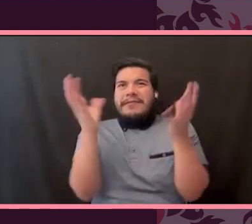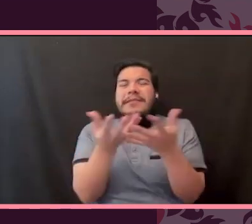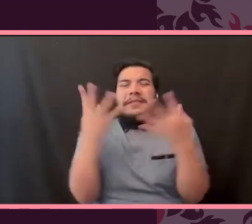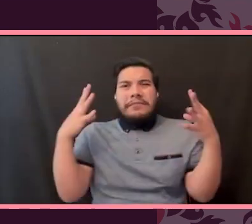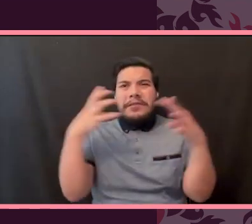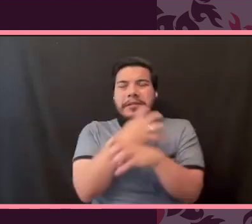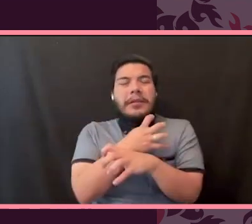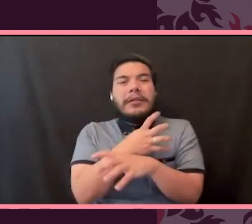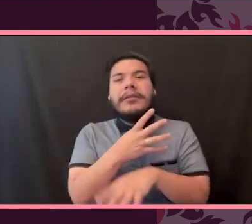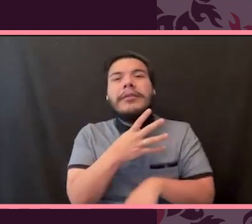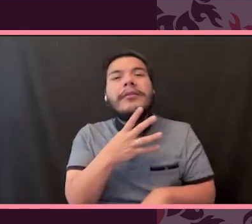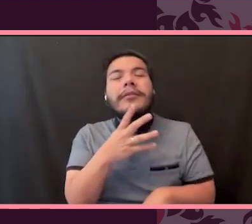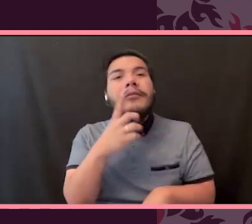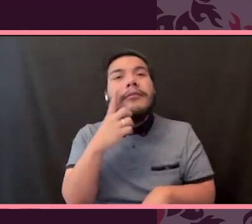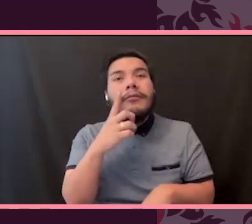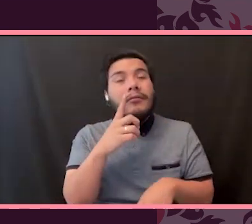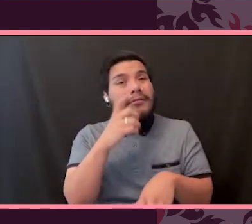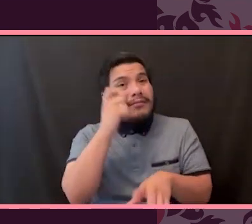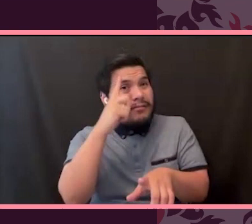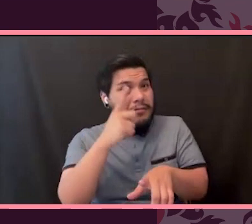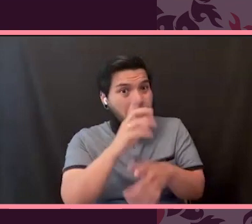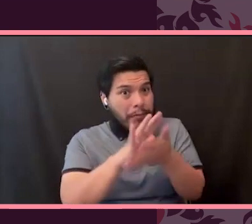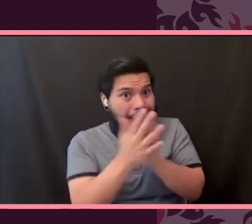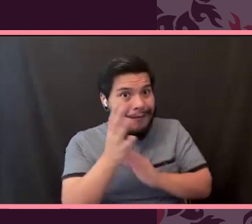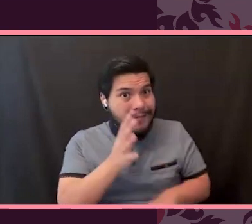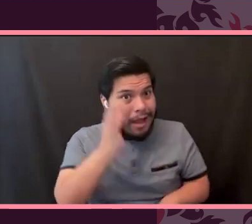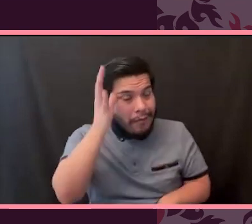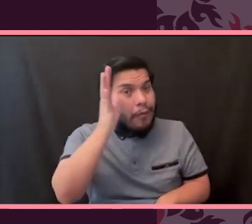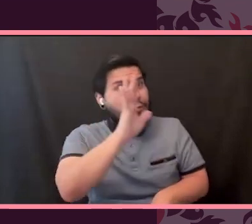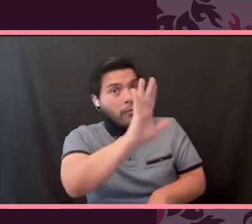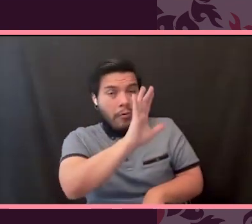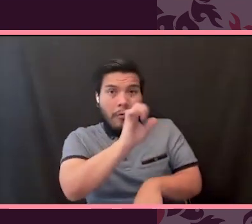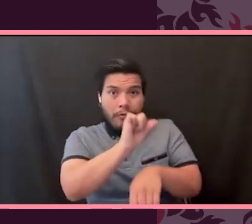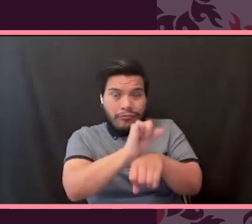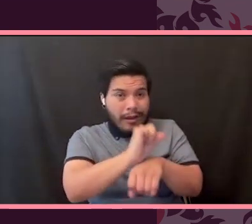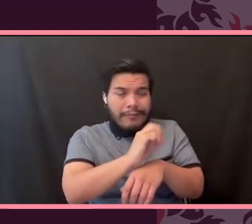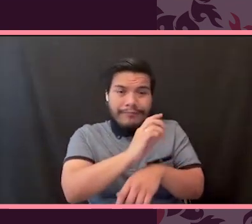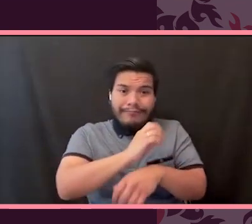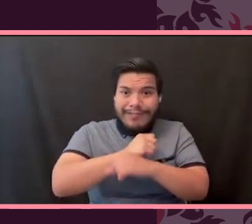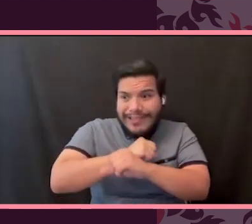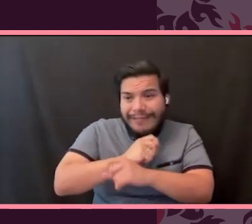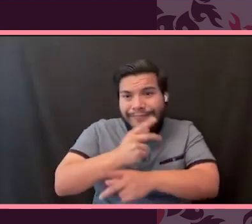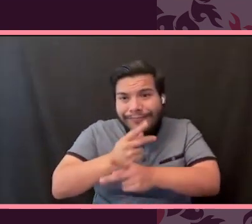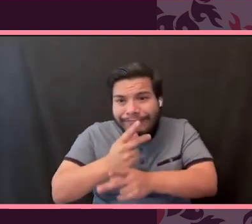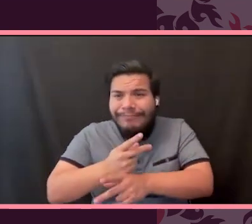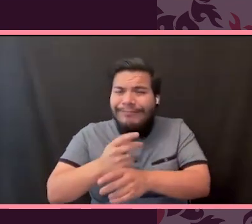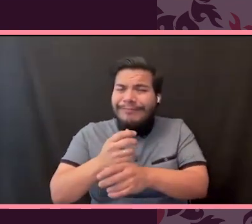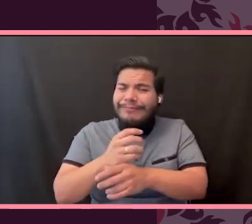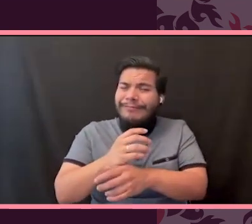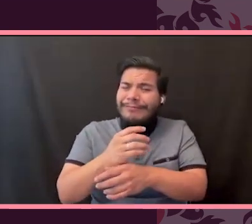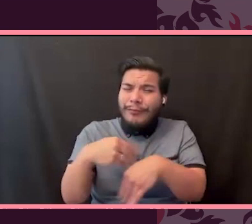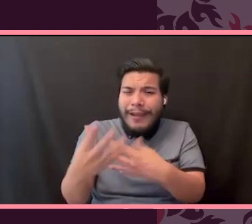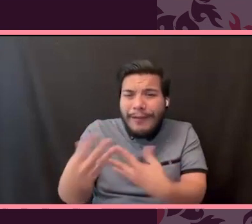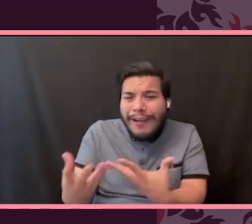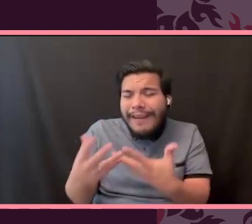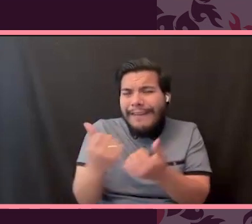put in the role of a parent, your job is to protect and care for and meet the needs of your kid all at the same time.